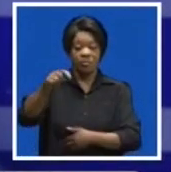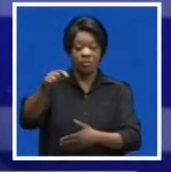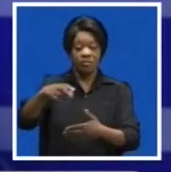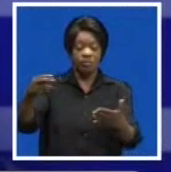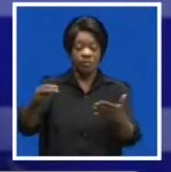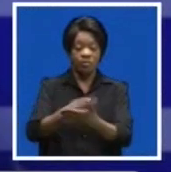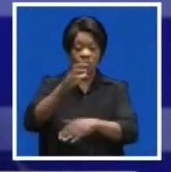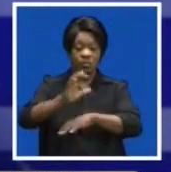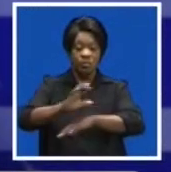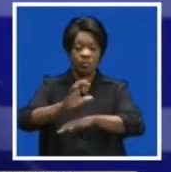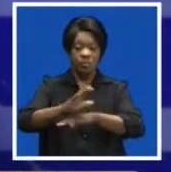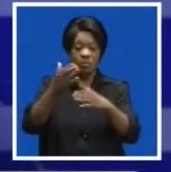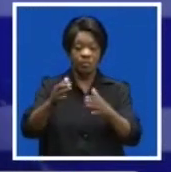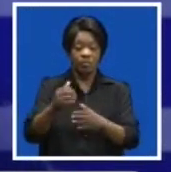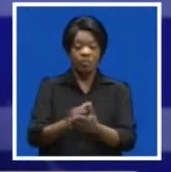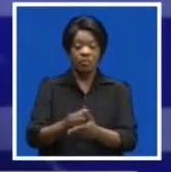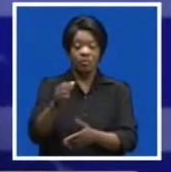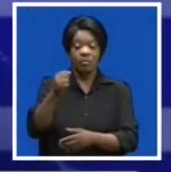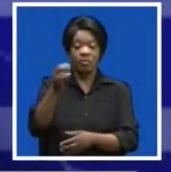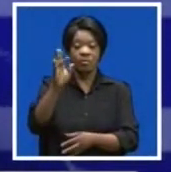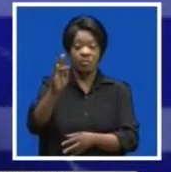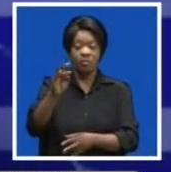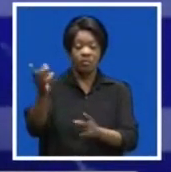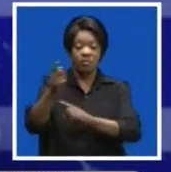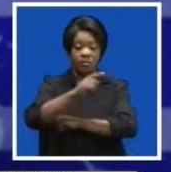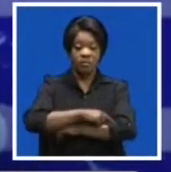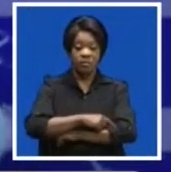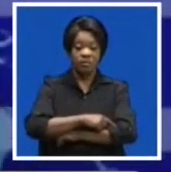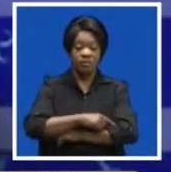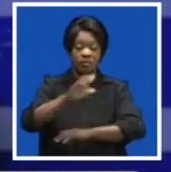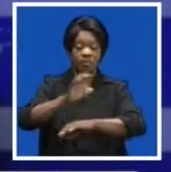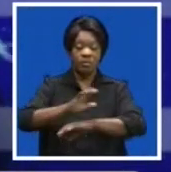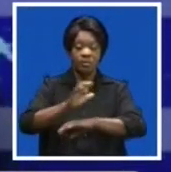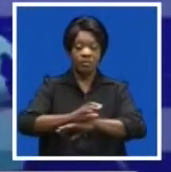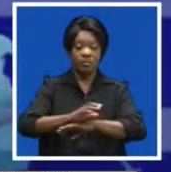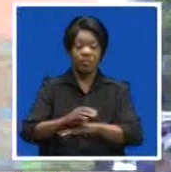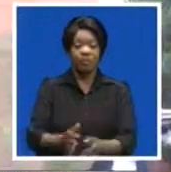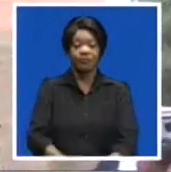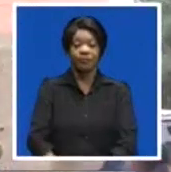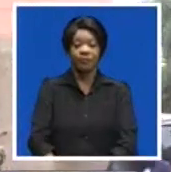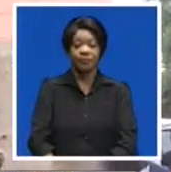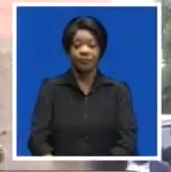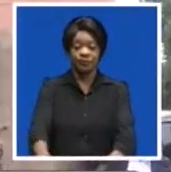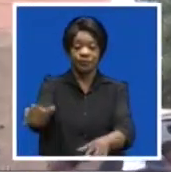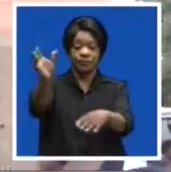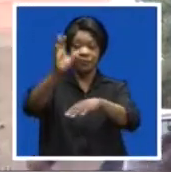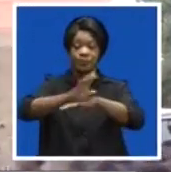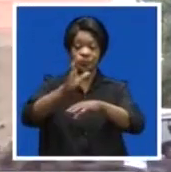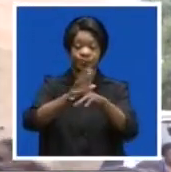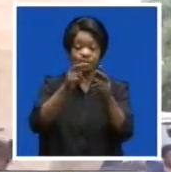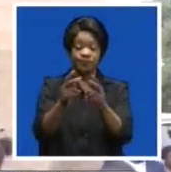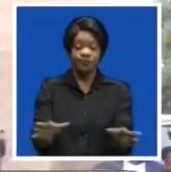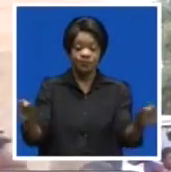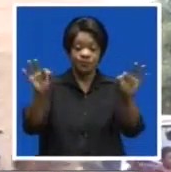church structure at the Seventh-day Adventist Church in Joma. Here's a report. The church plays an important role